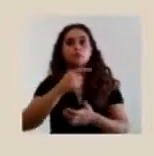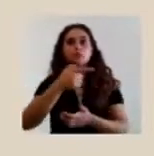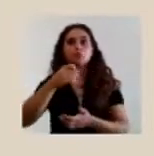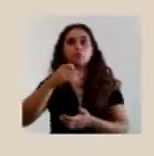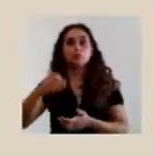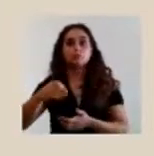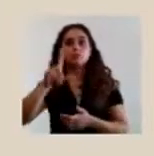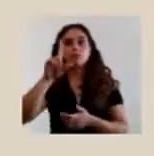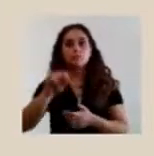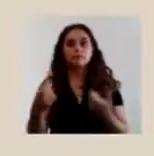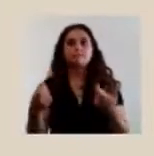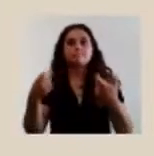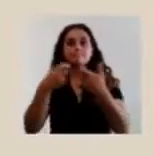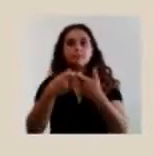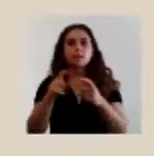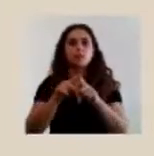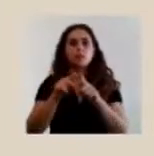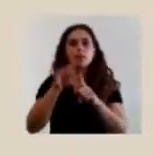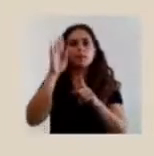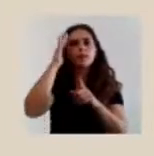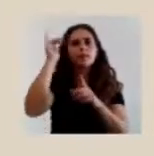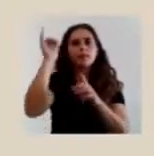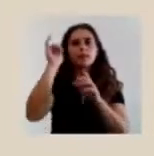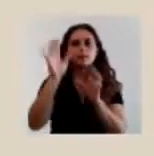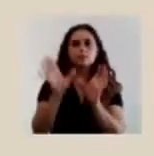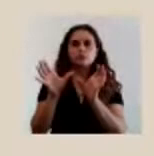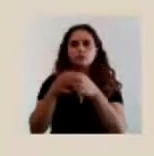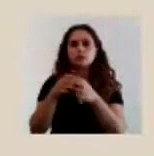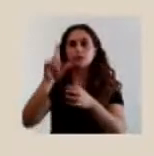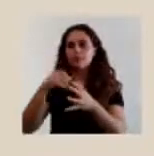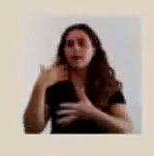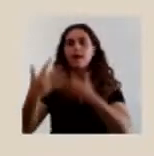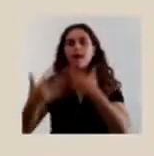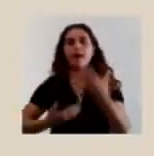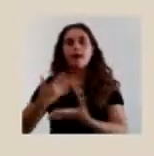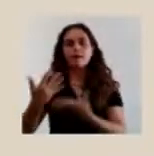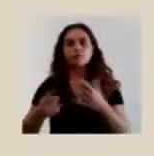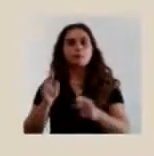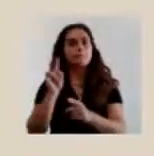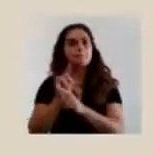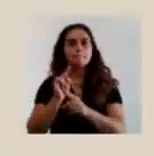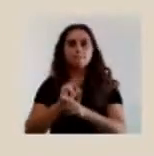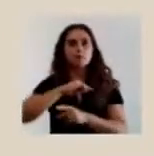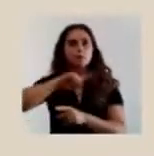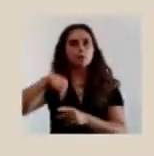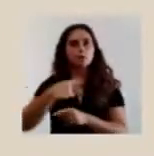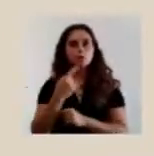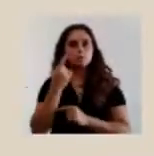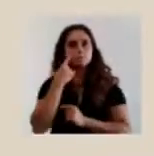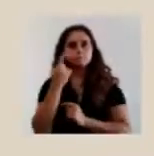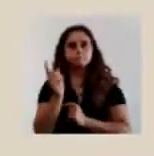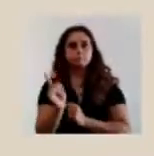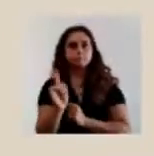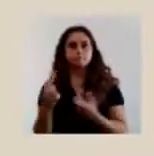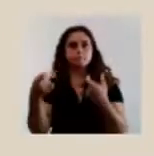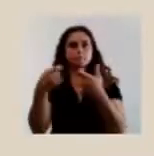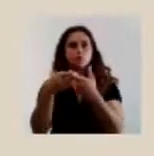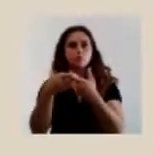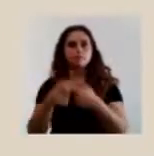associations between social concepts and various attributes, even if we are not aware of these